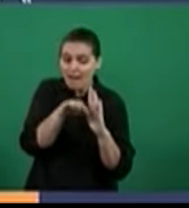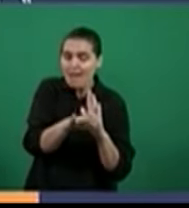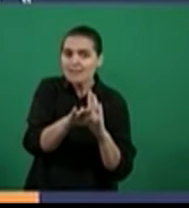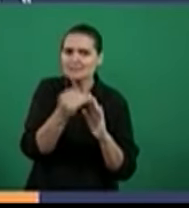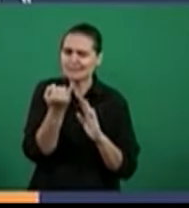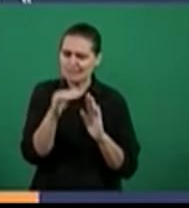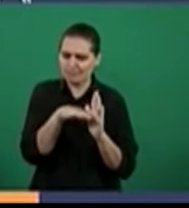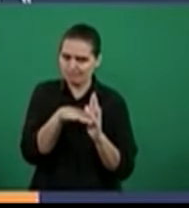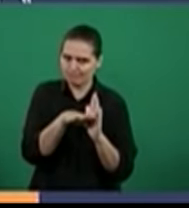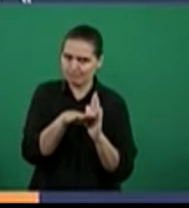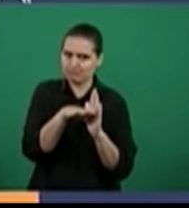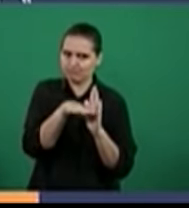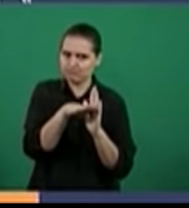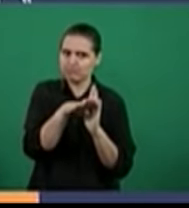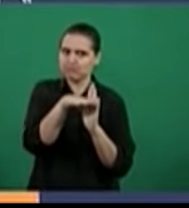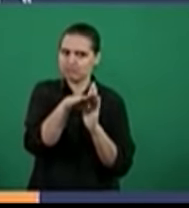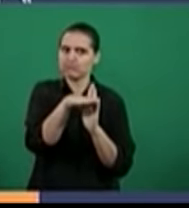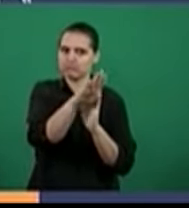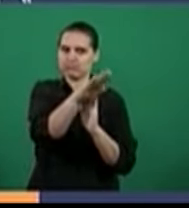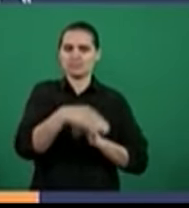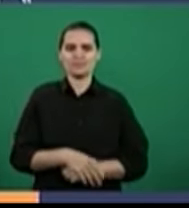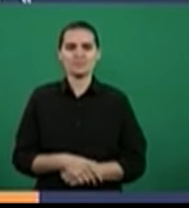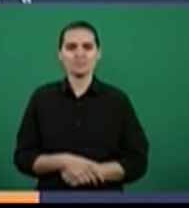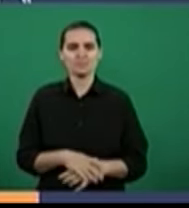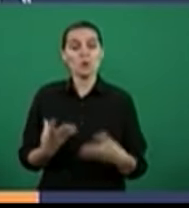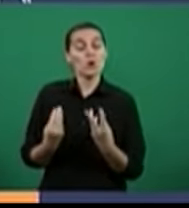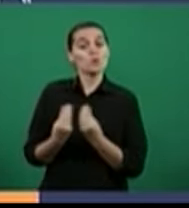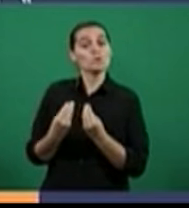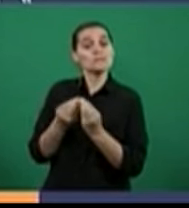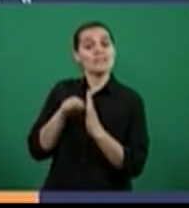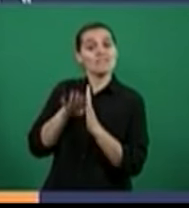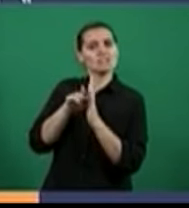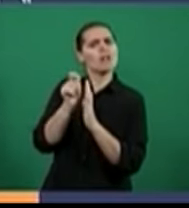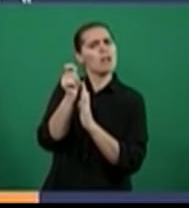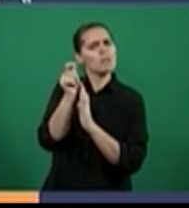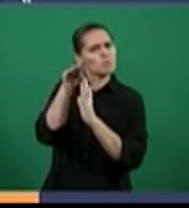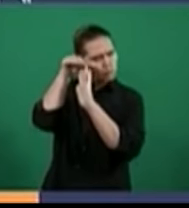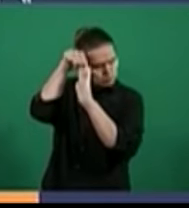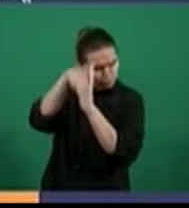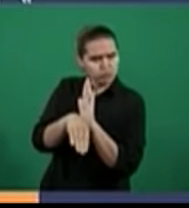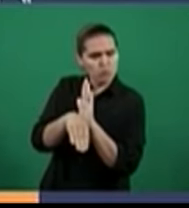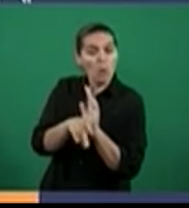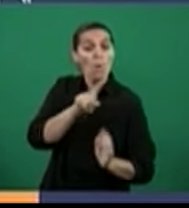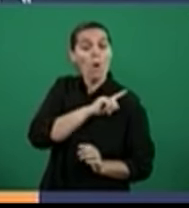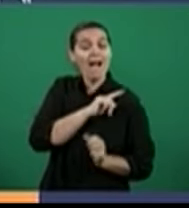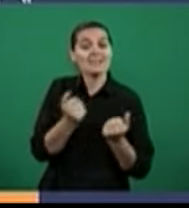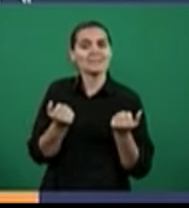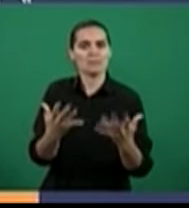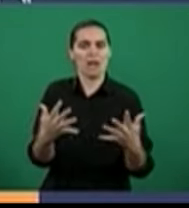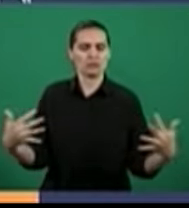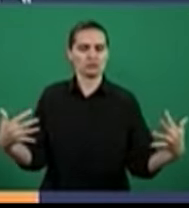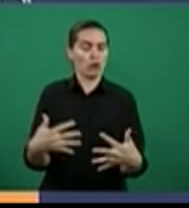is still elevated. Goods inflation has declined significantly as supply shocks wear